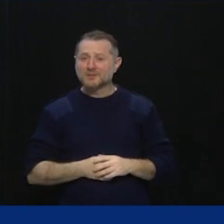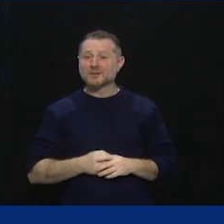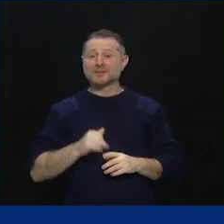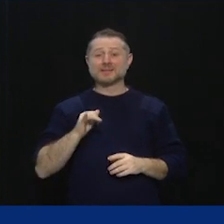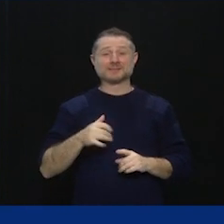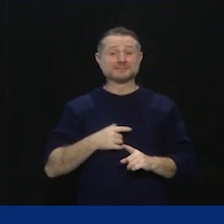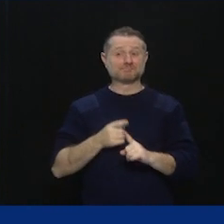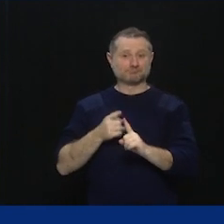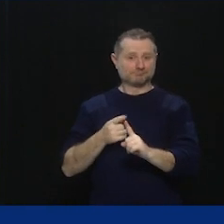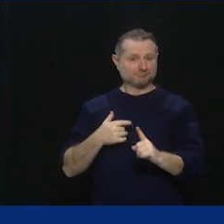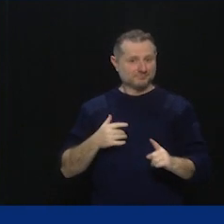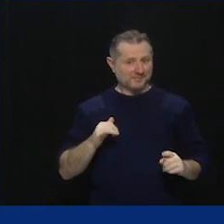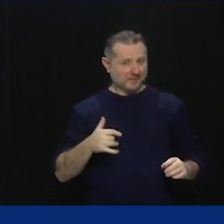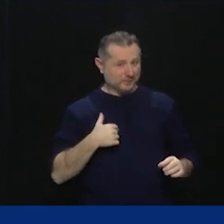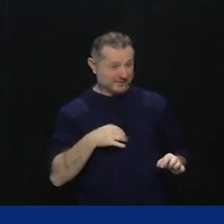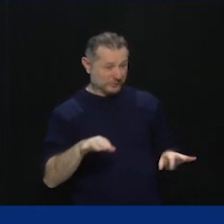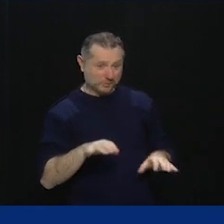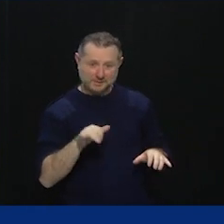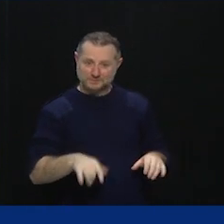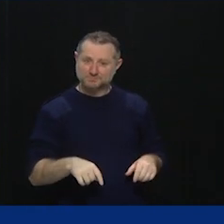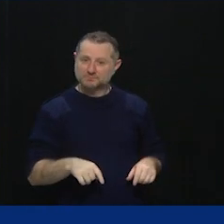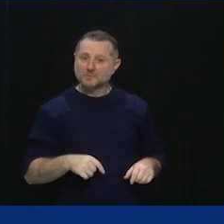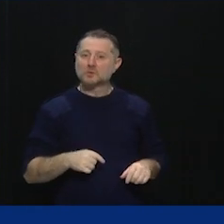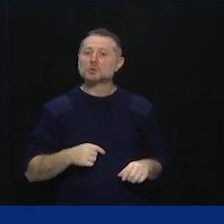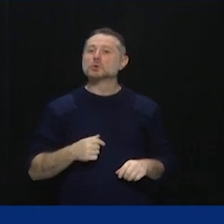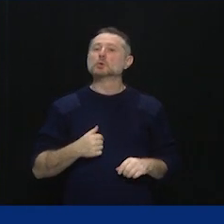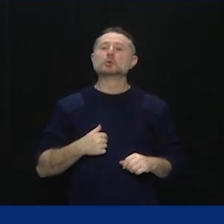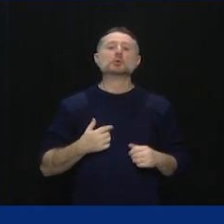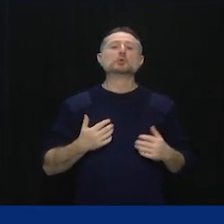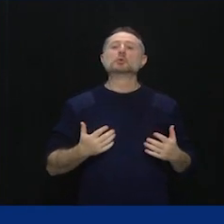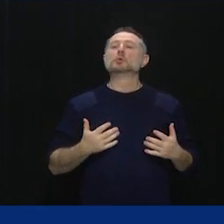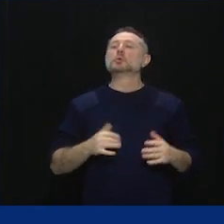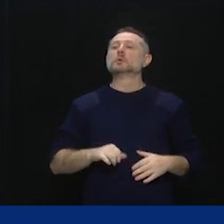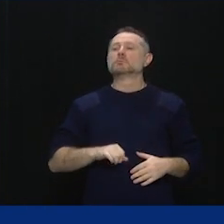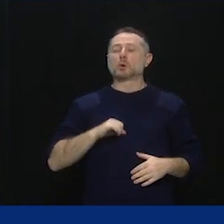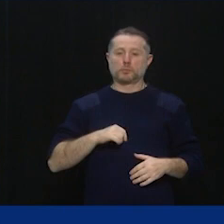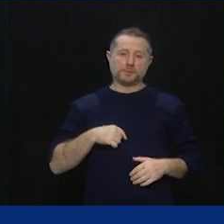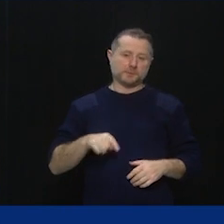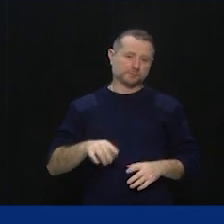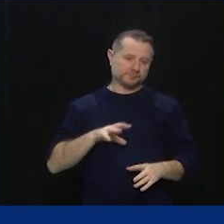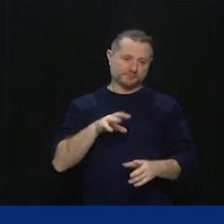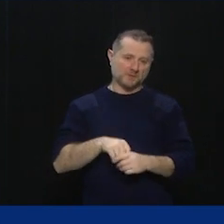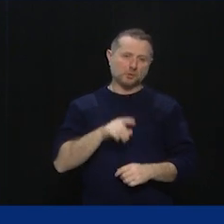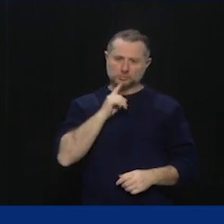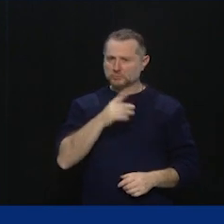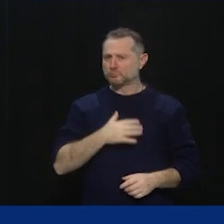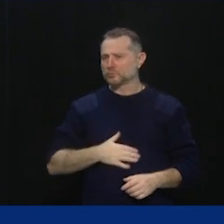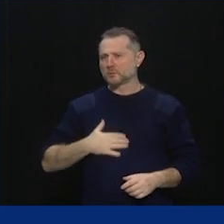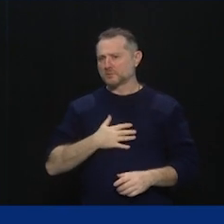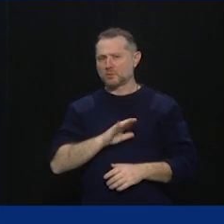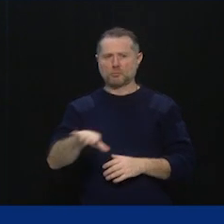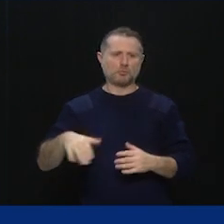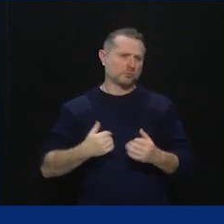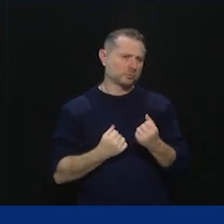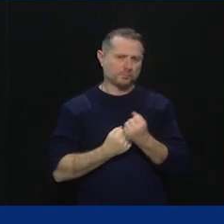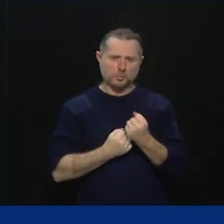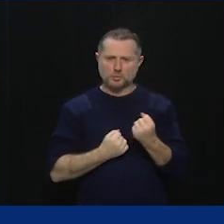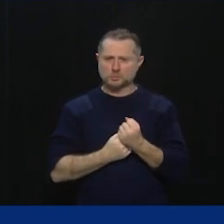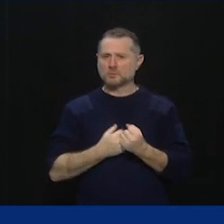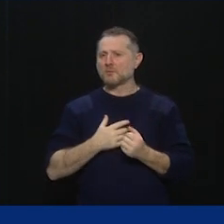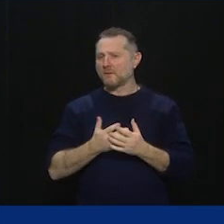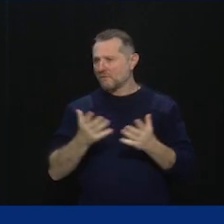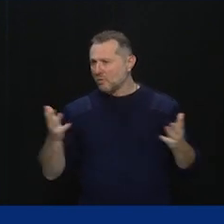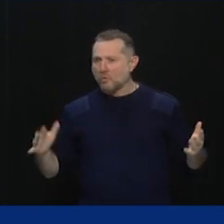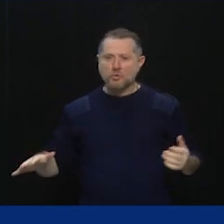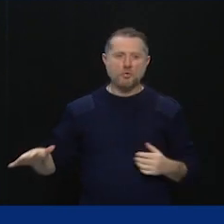And we're super proud to be a part of it, and again, appreciate all the support from all layers. I do